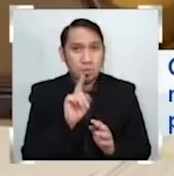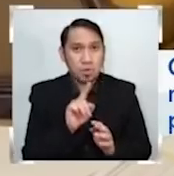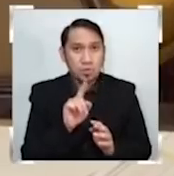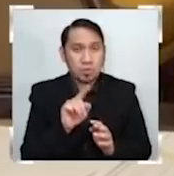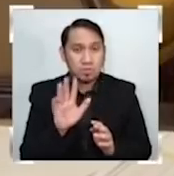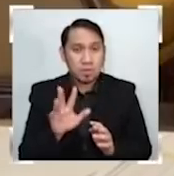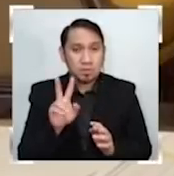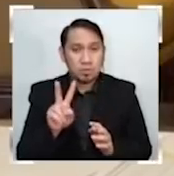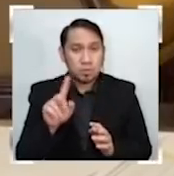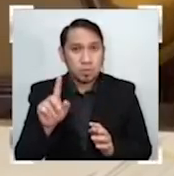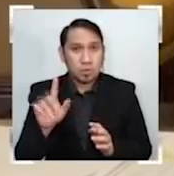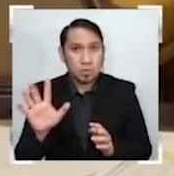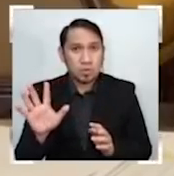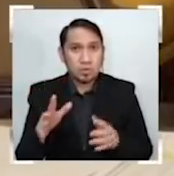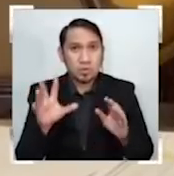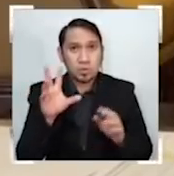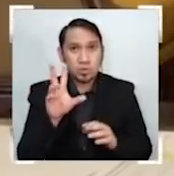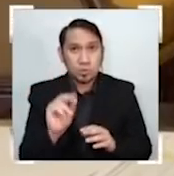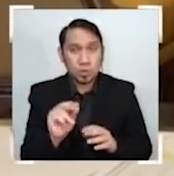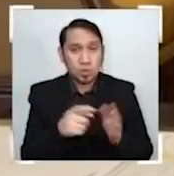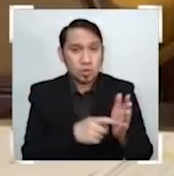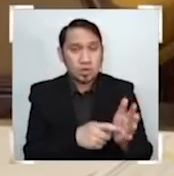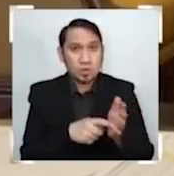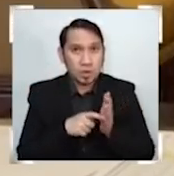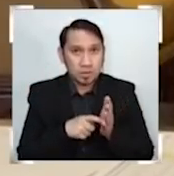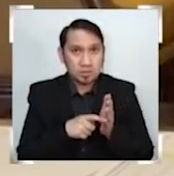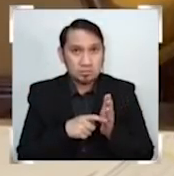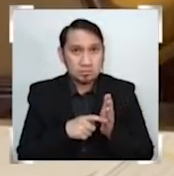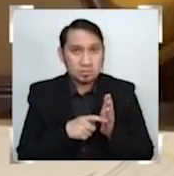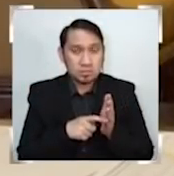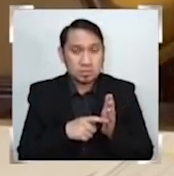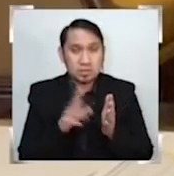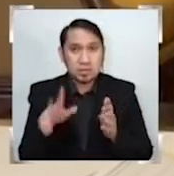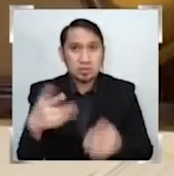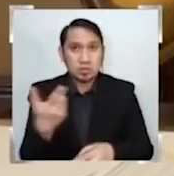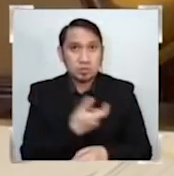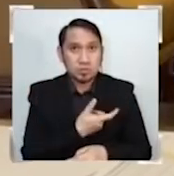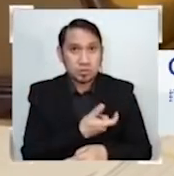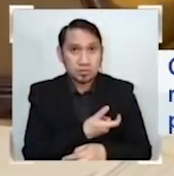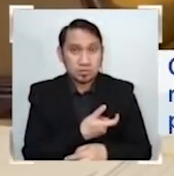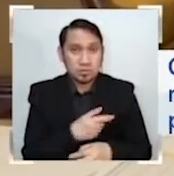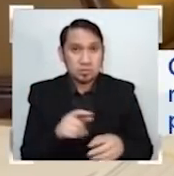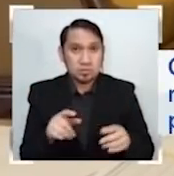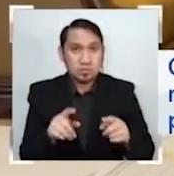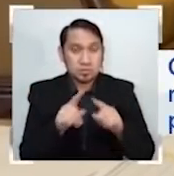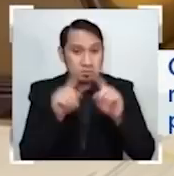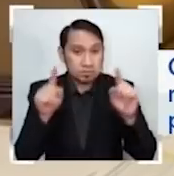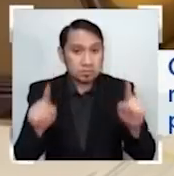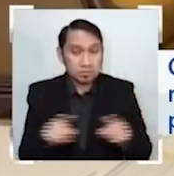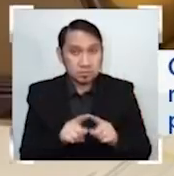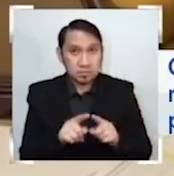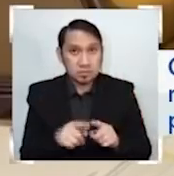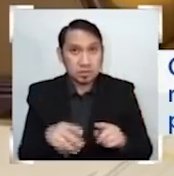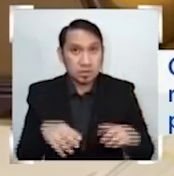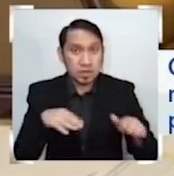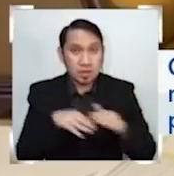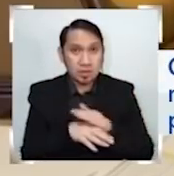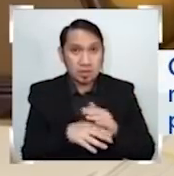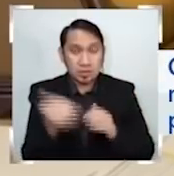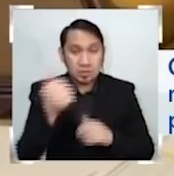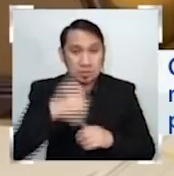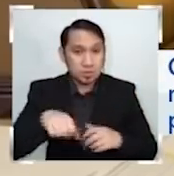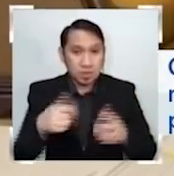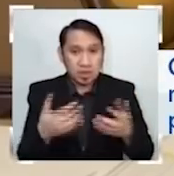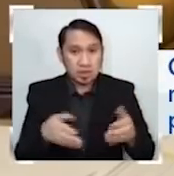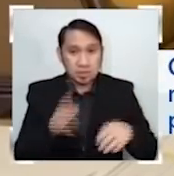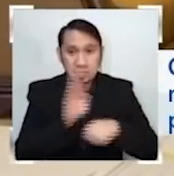be no mandatory requirement of vaccination cards for entry to any establishment,